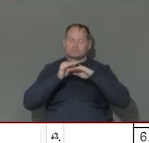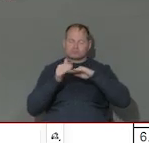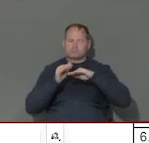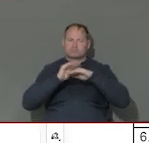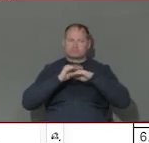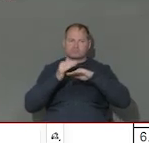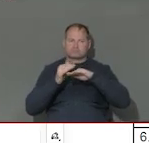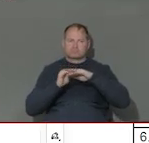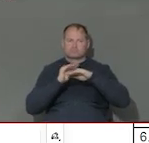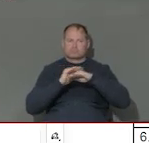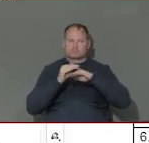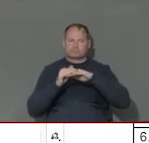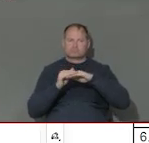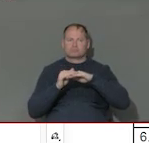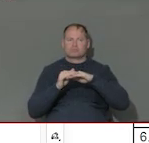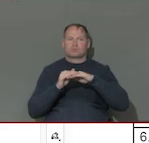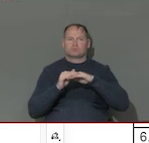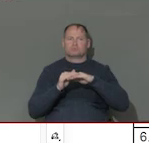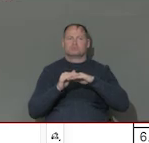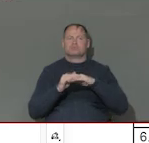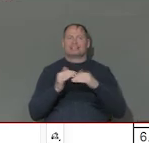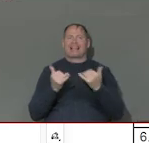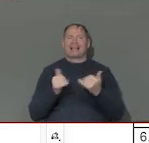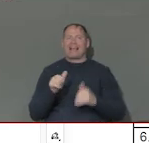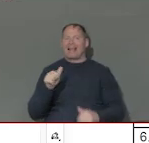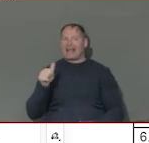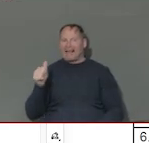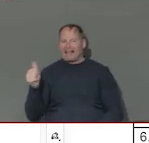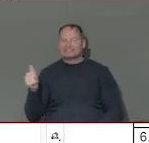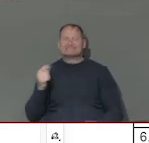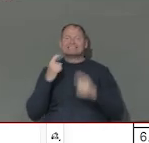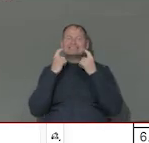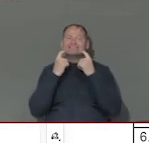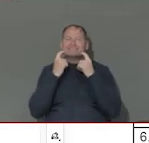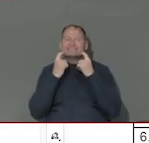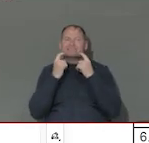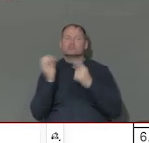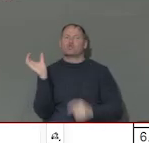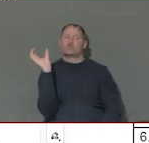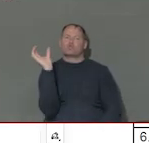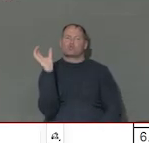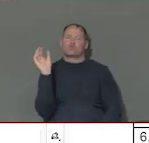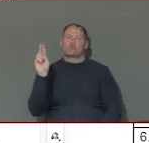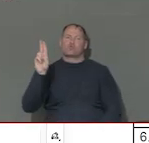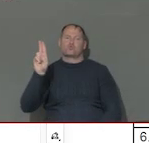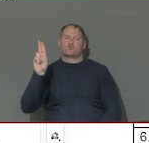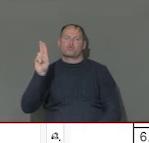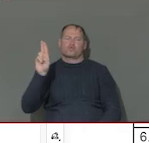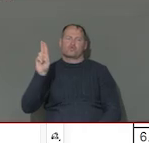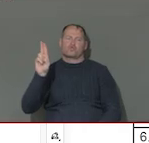make a C shape, while other primates, their jaws with the teeth are making a shape which